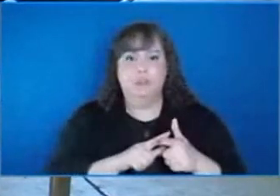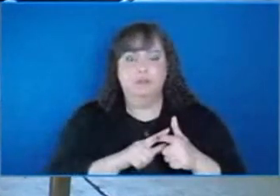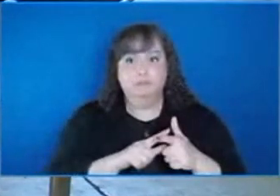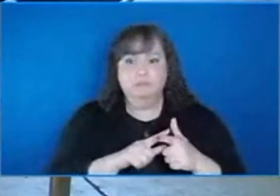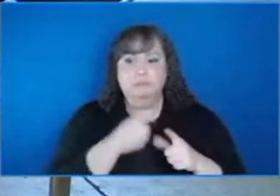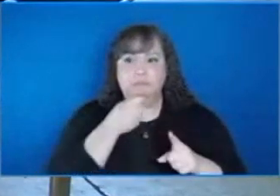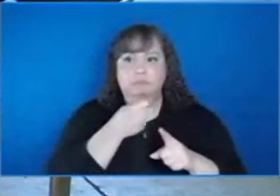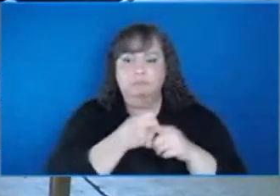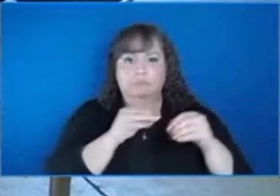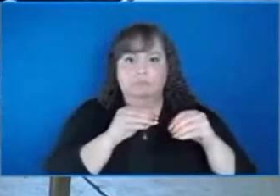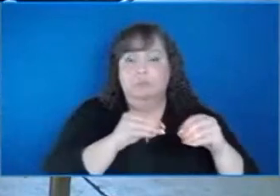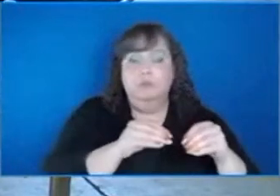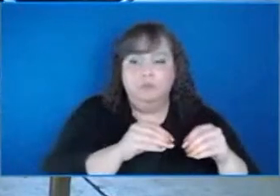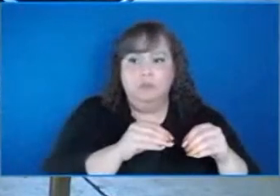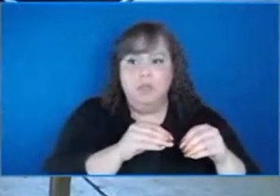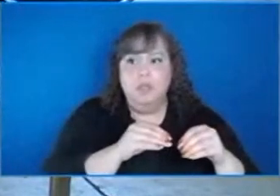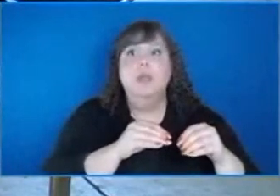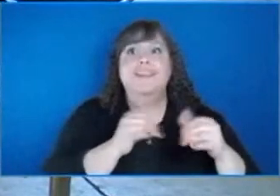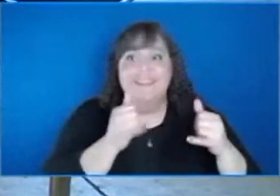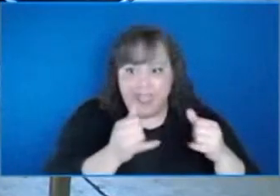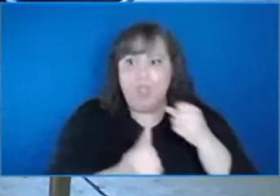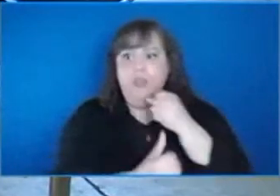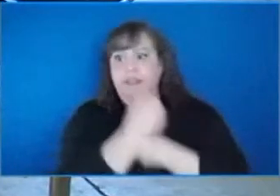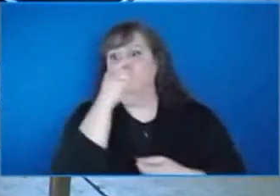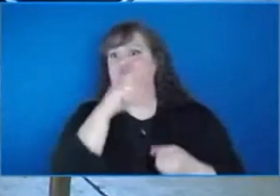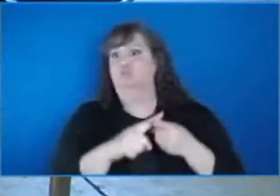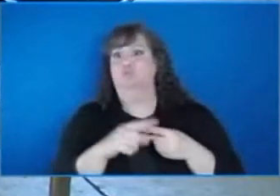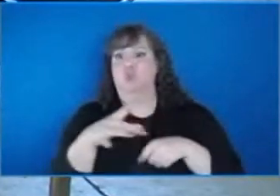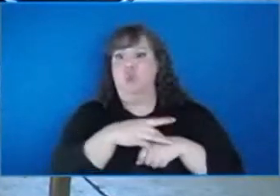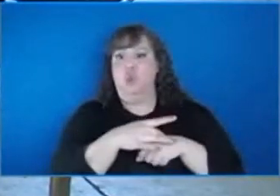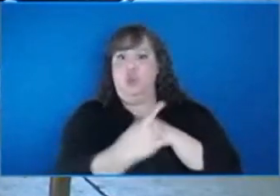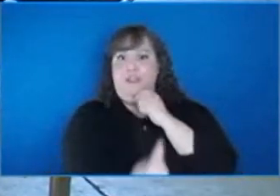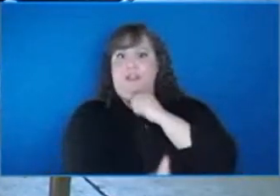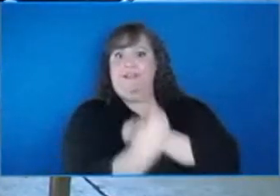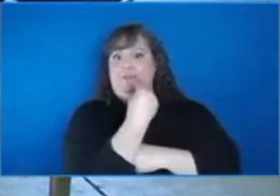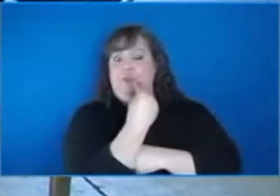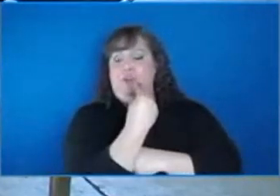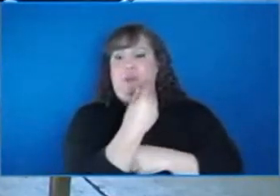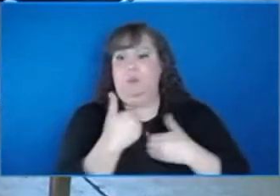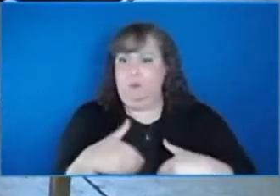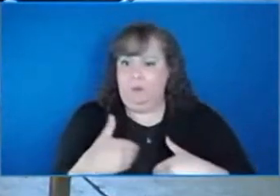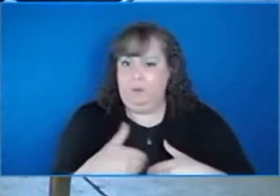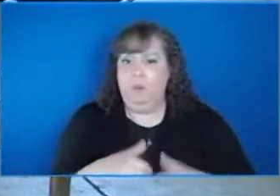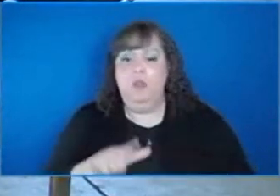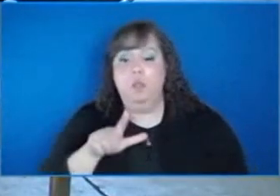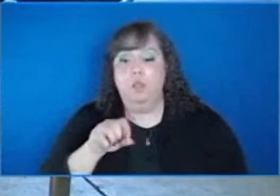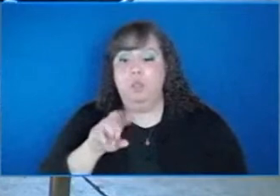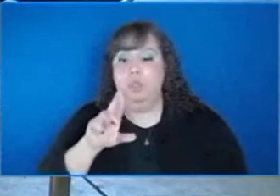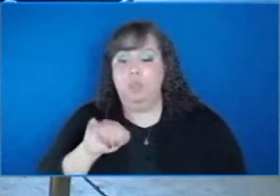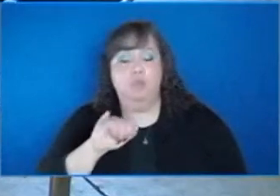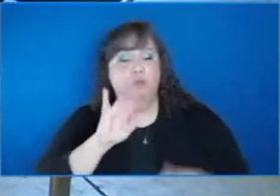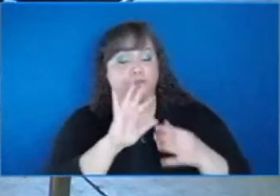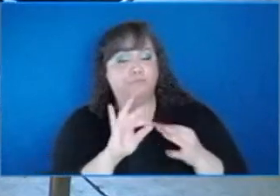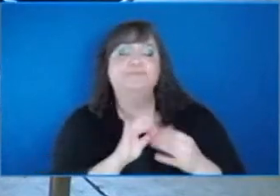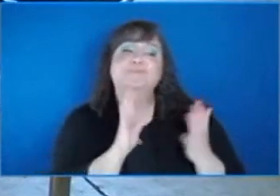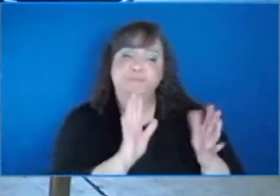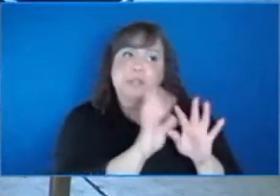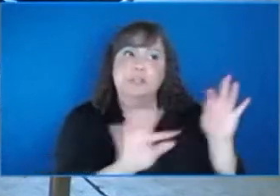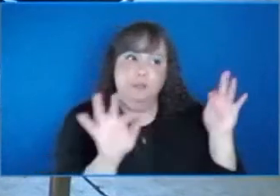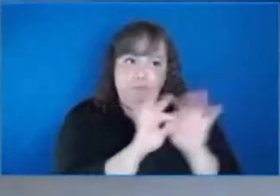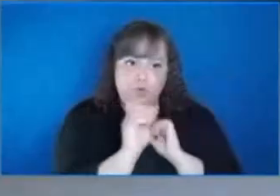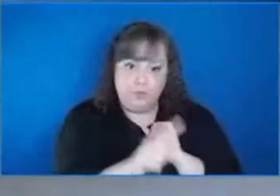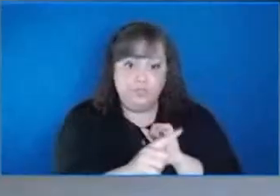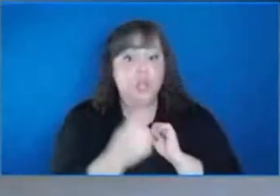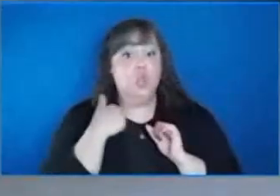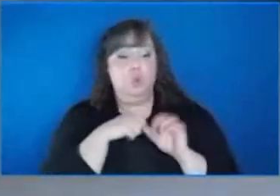Yeah, and that's a really, really important question. And it's important to understand that we chose this system here, Didymos and